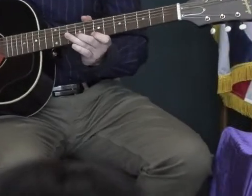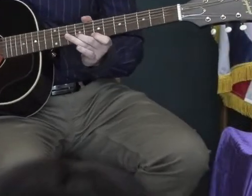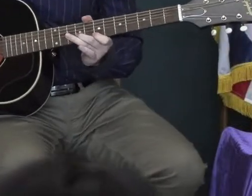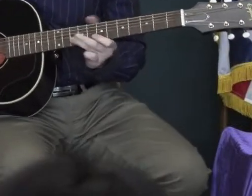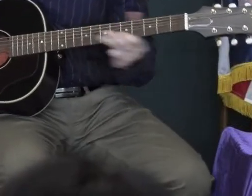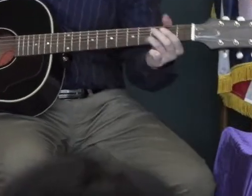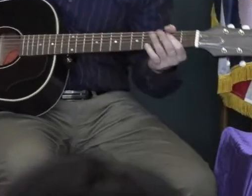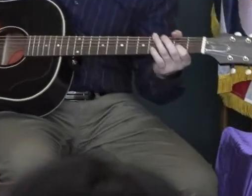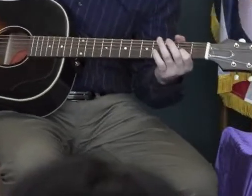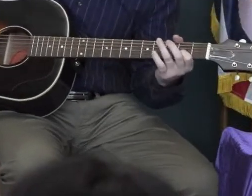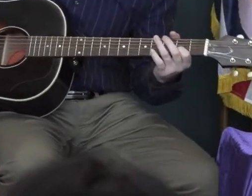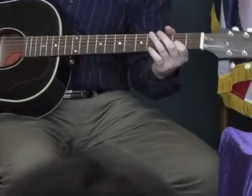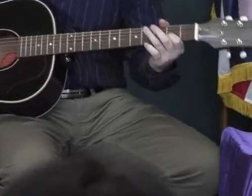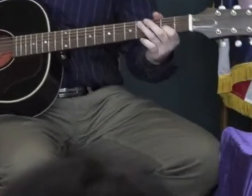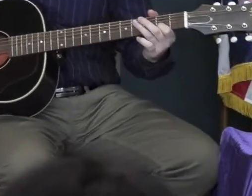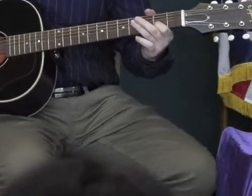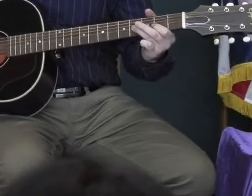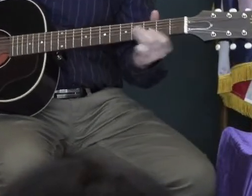You're a born